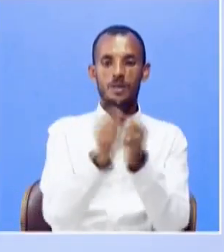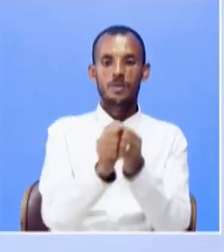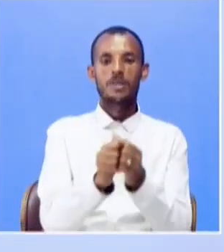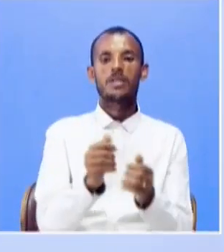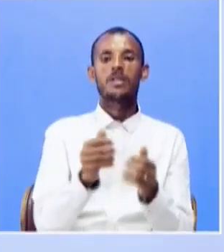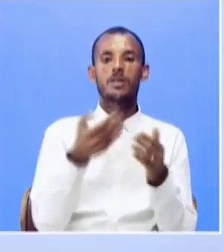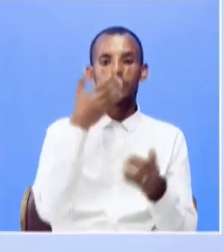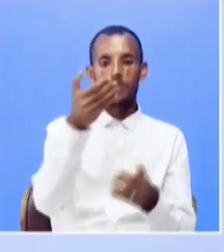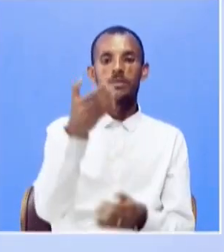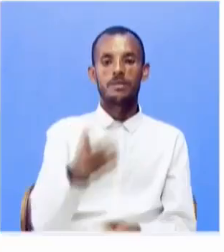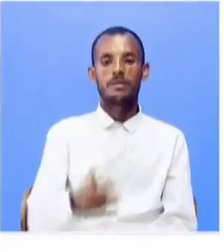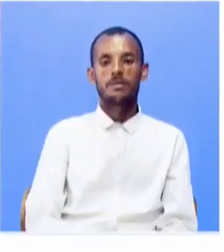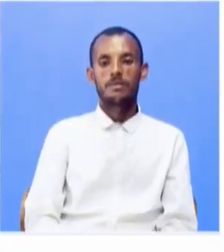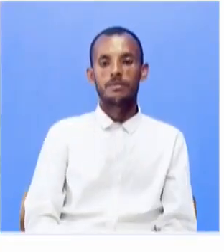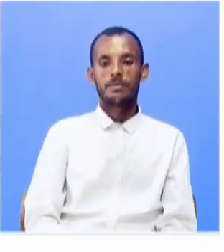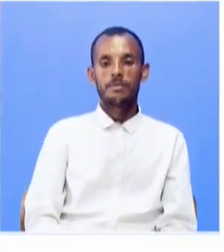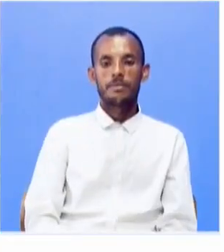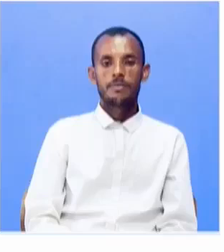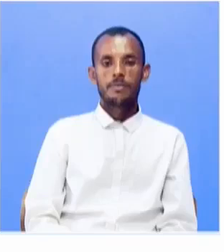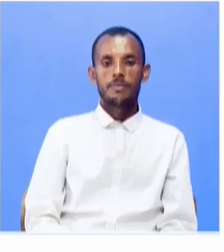Look.